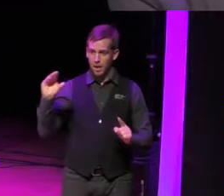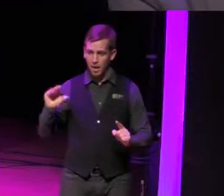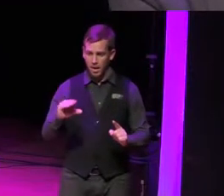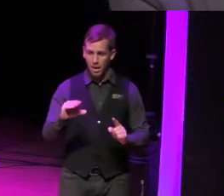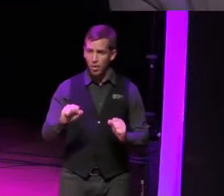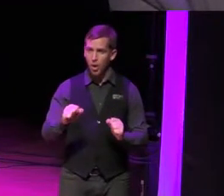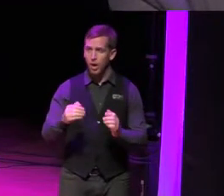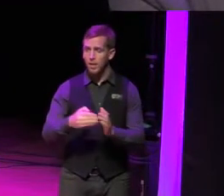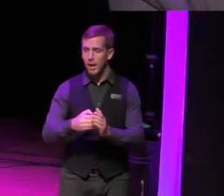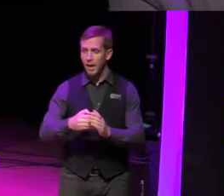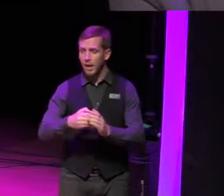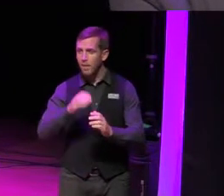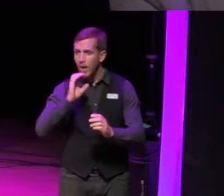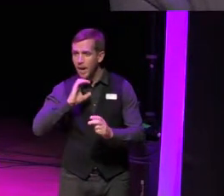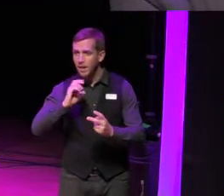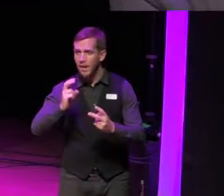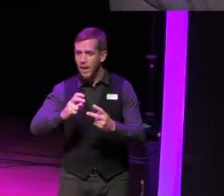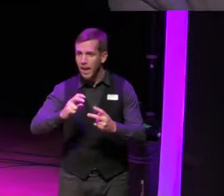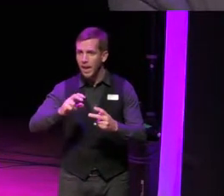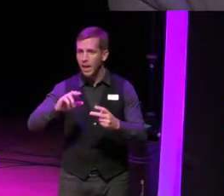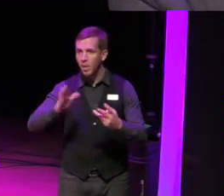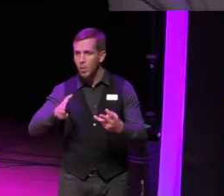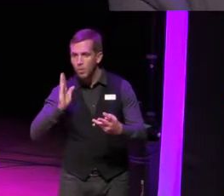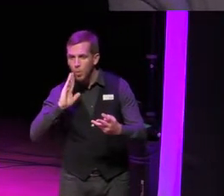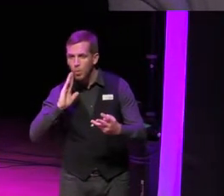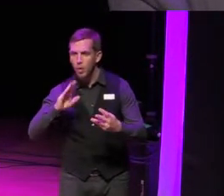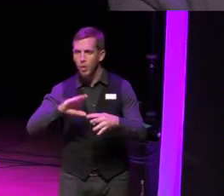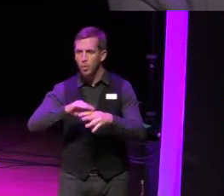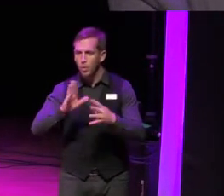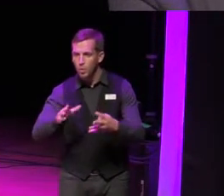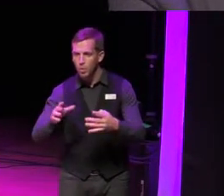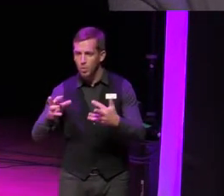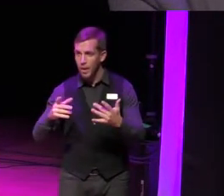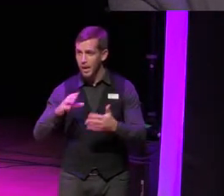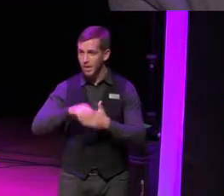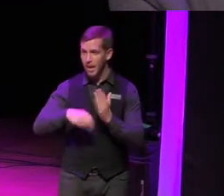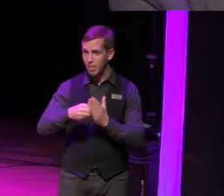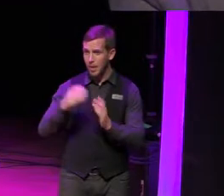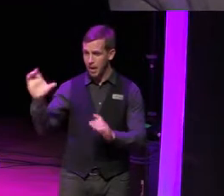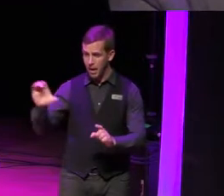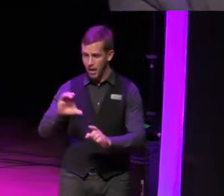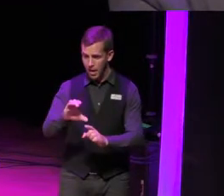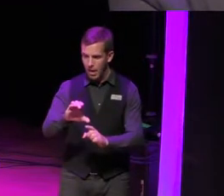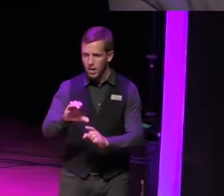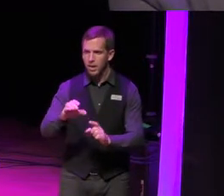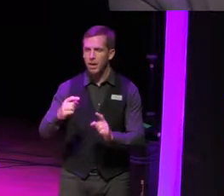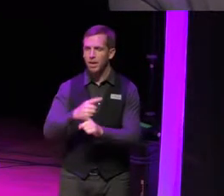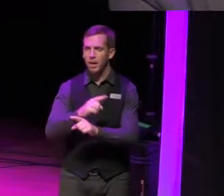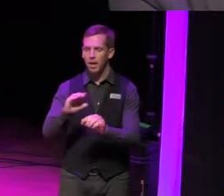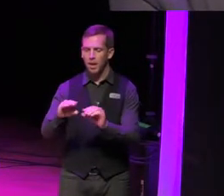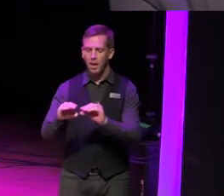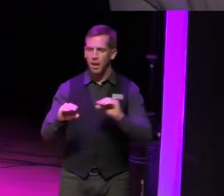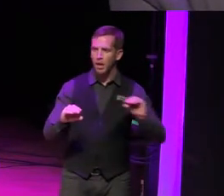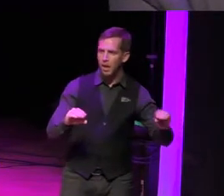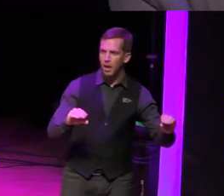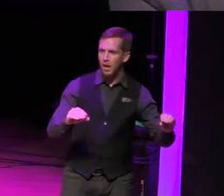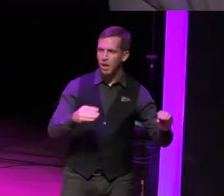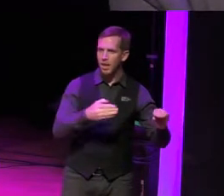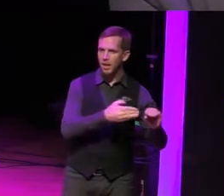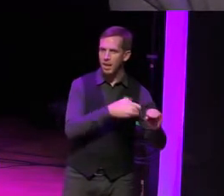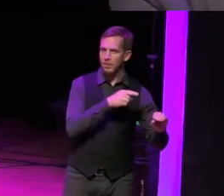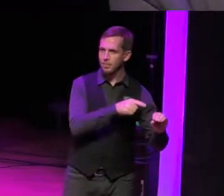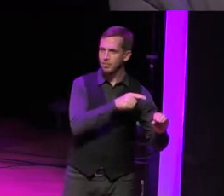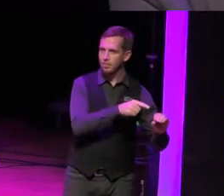water, electricity, housing, roads, hospitals, etc., are often used for tenders that shouldn't